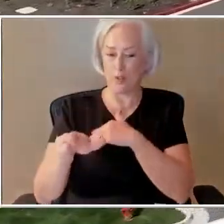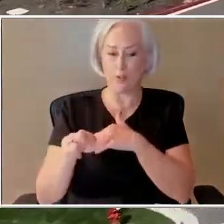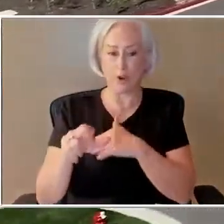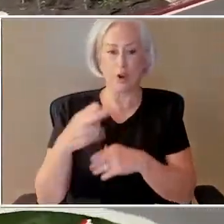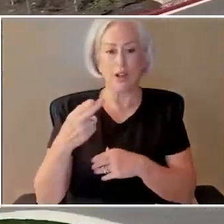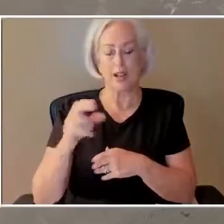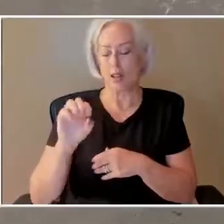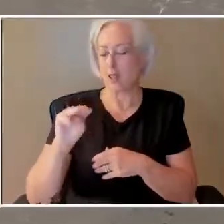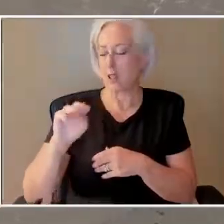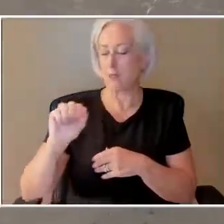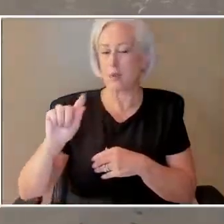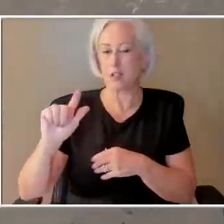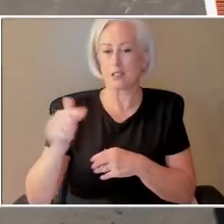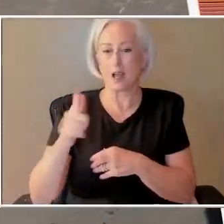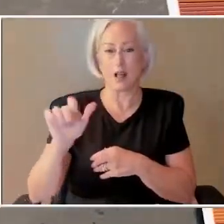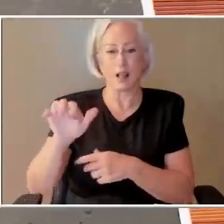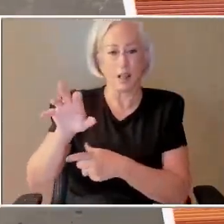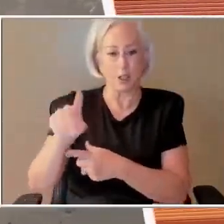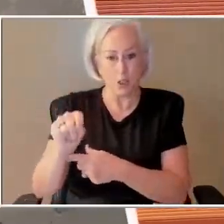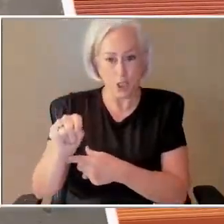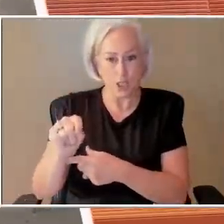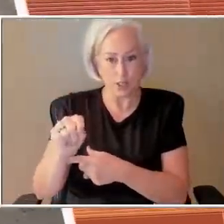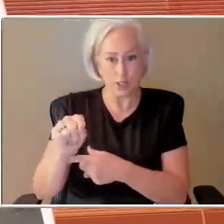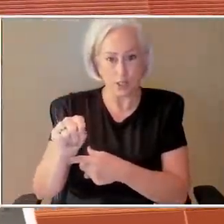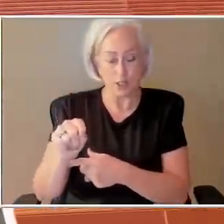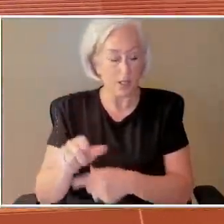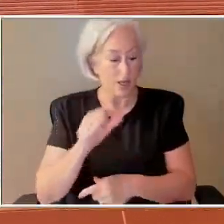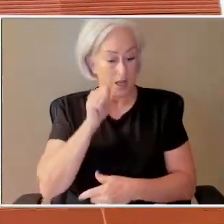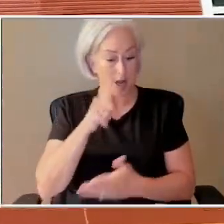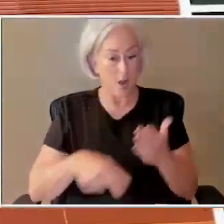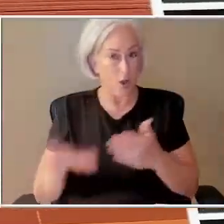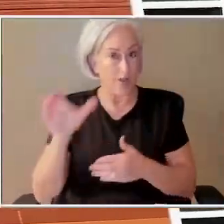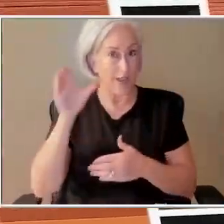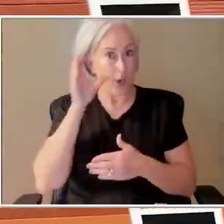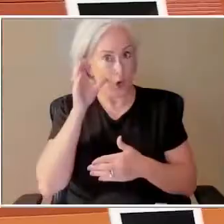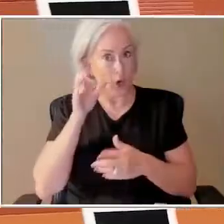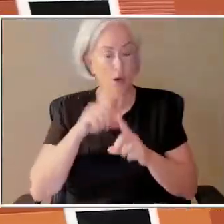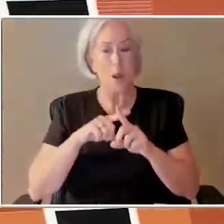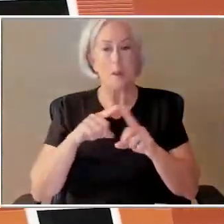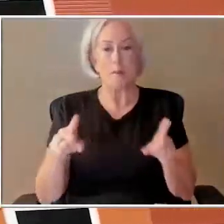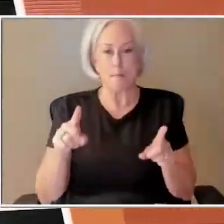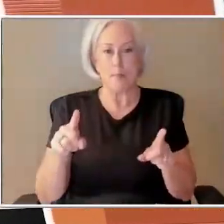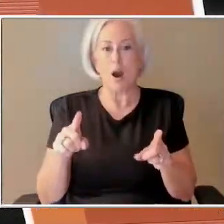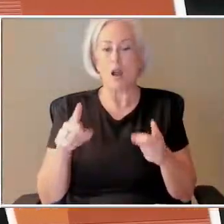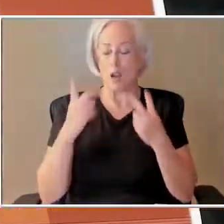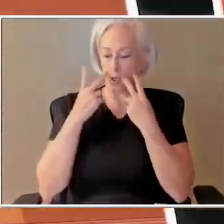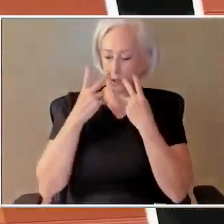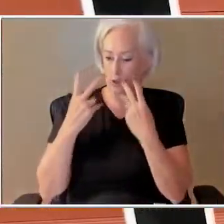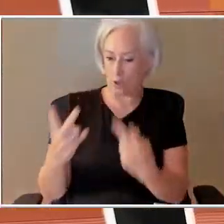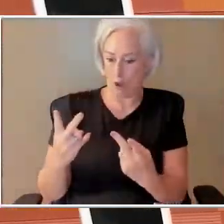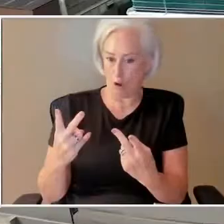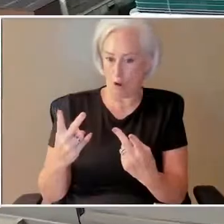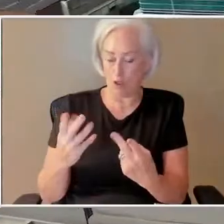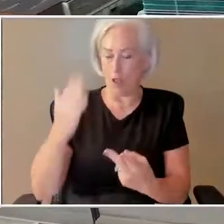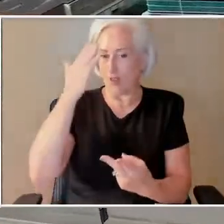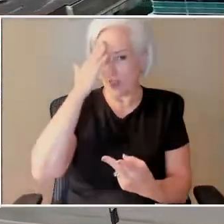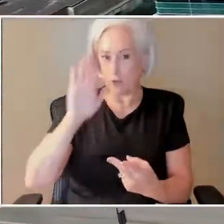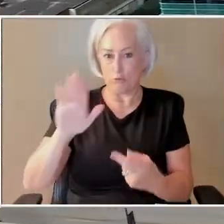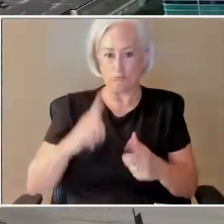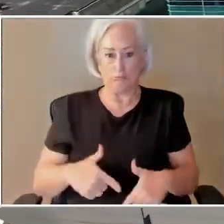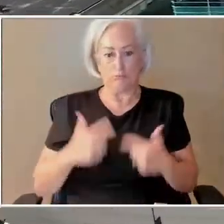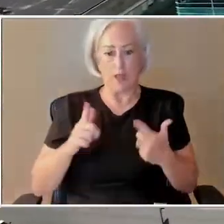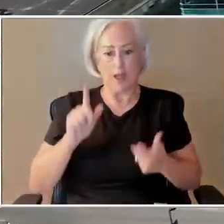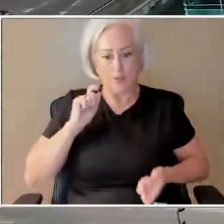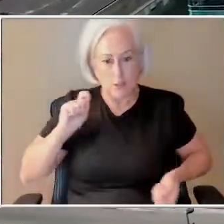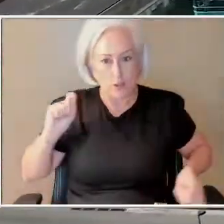what they heard, but what they saw. They knew life was about to change. We were expecting to see, like